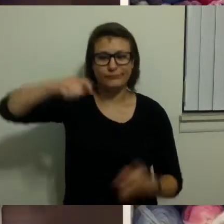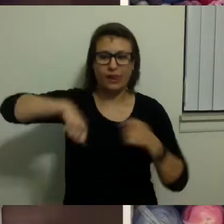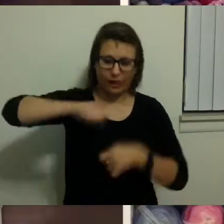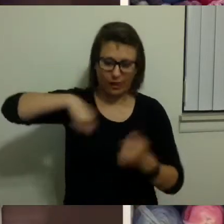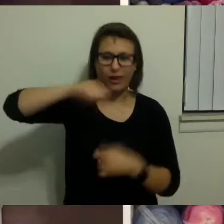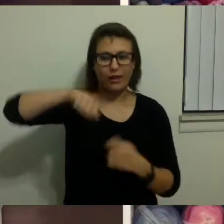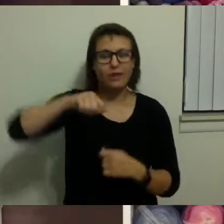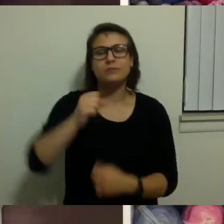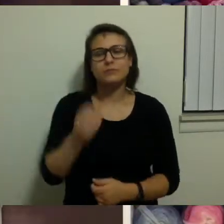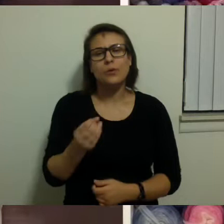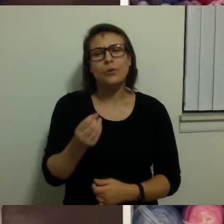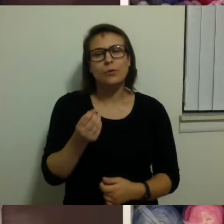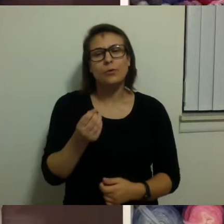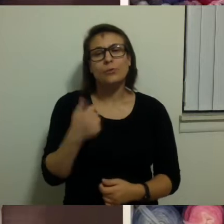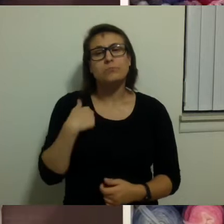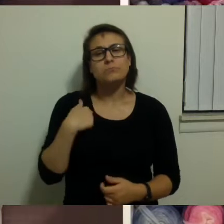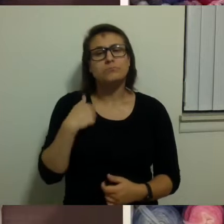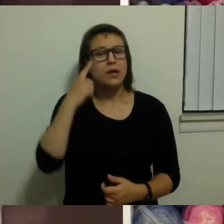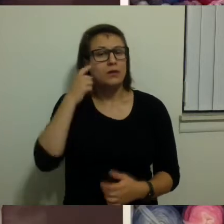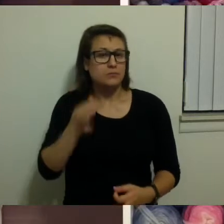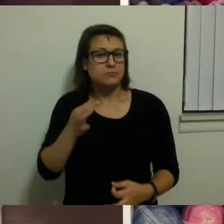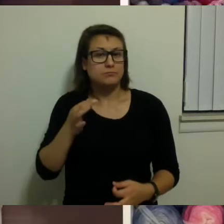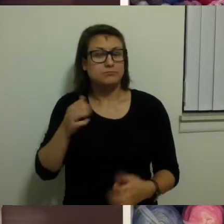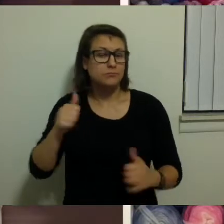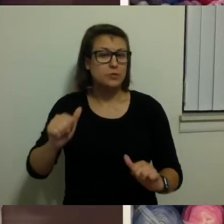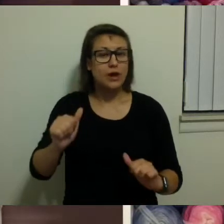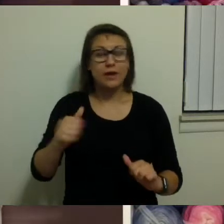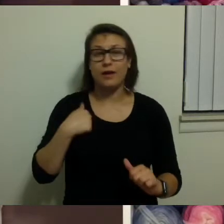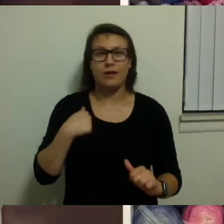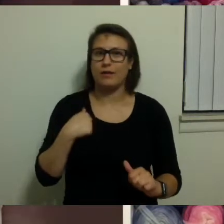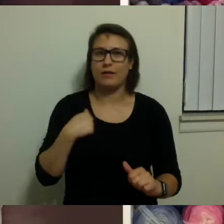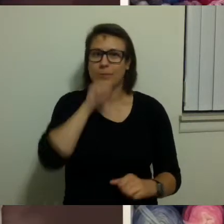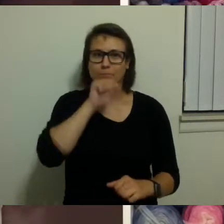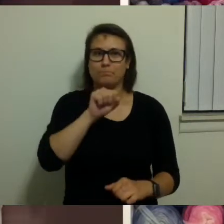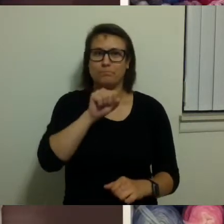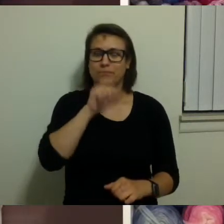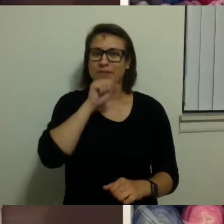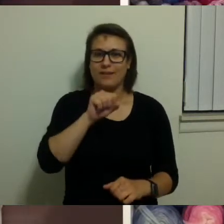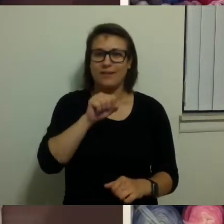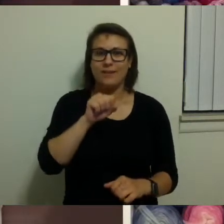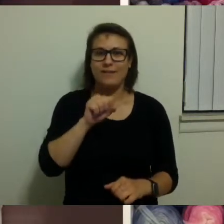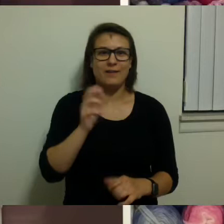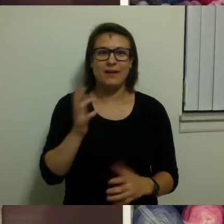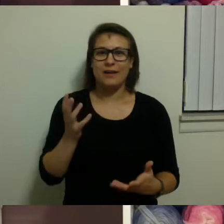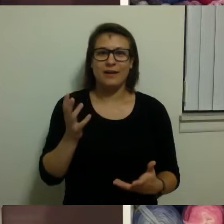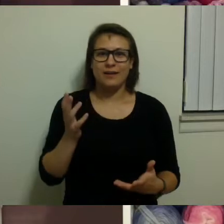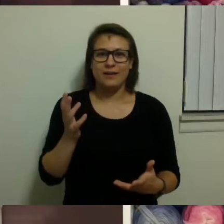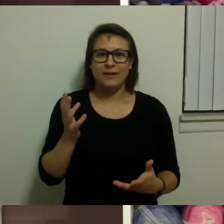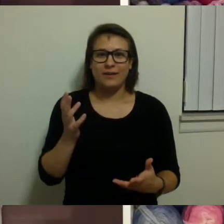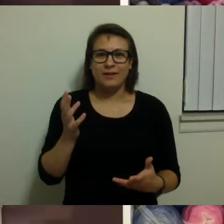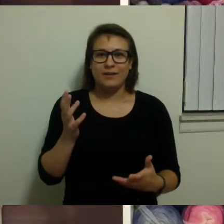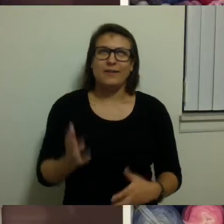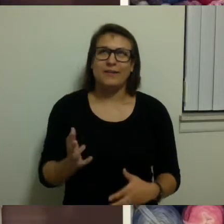So that's kind of what I decided to do, and I am loving it. Absolutely loving it. It's,